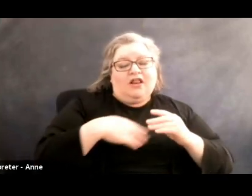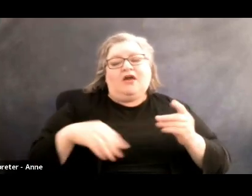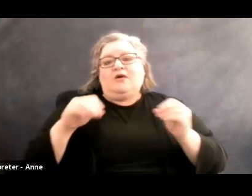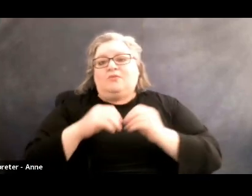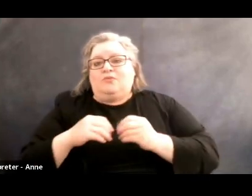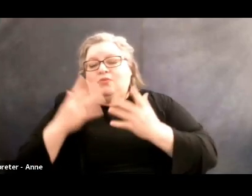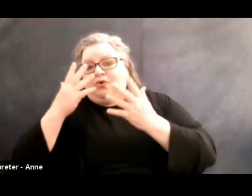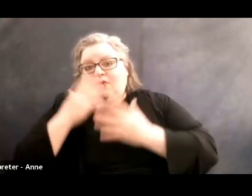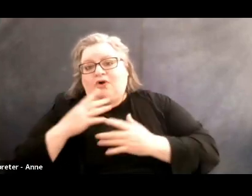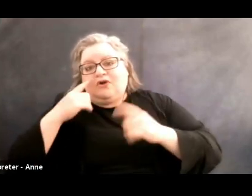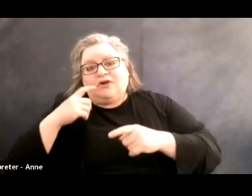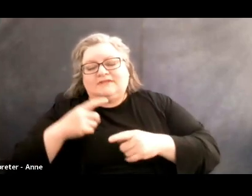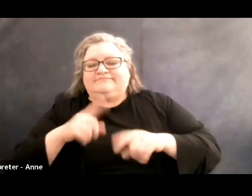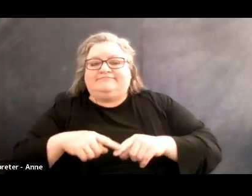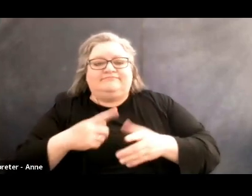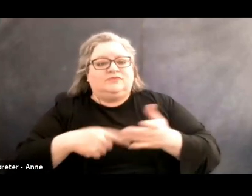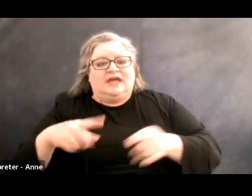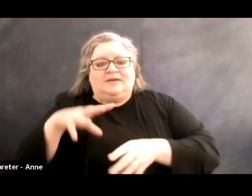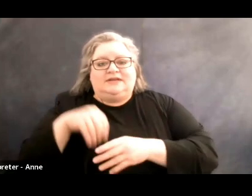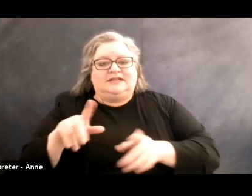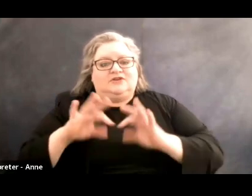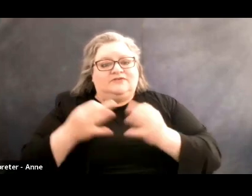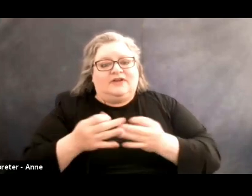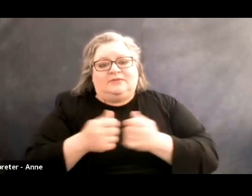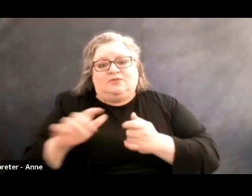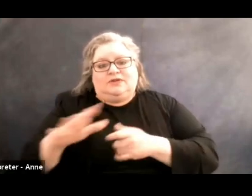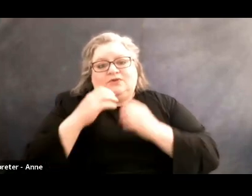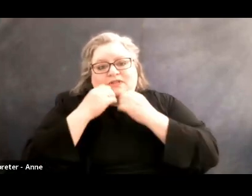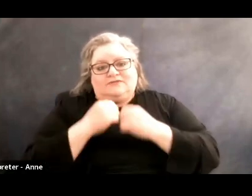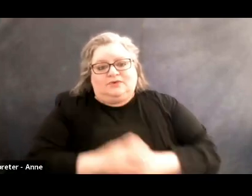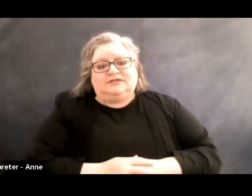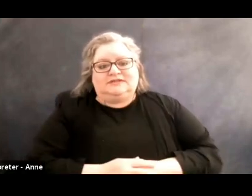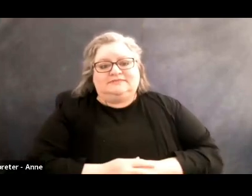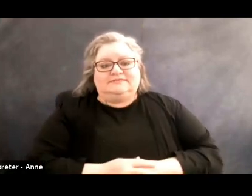and on inside your family or your loved ones. Anxiety